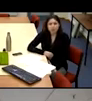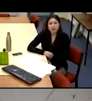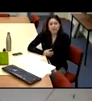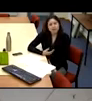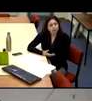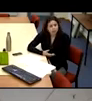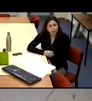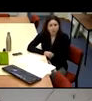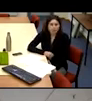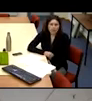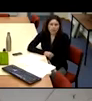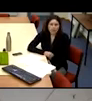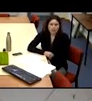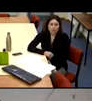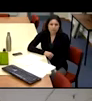transformed, that they may have started off